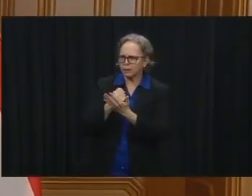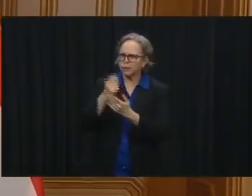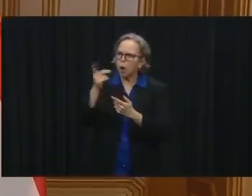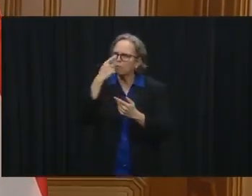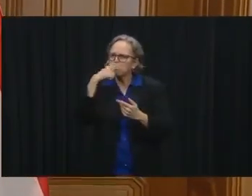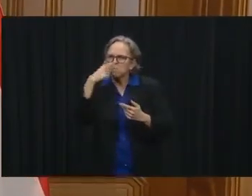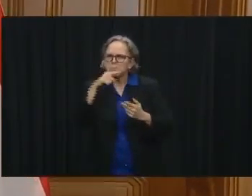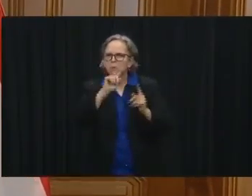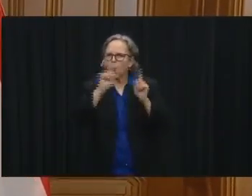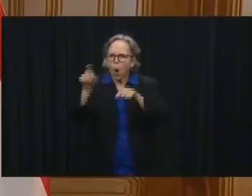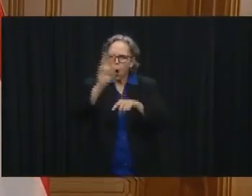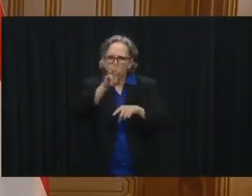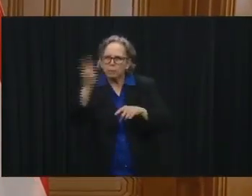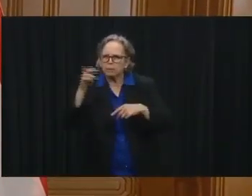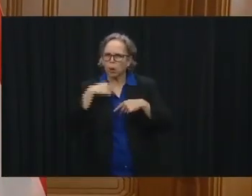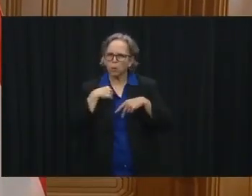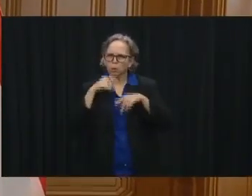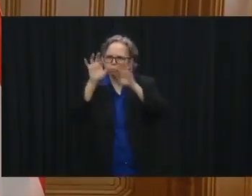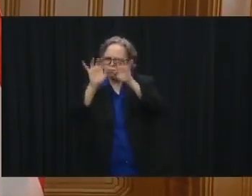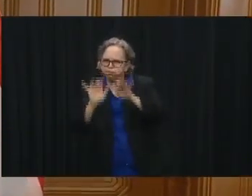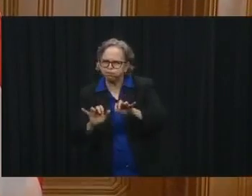You can go now to